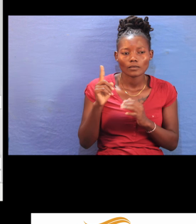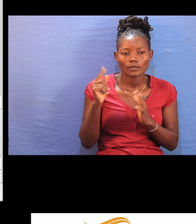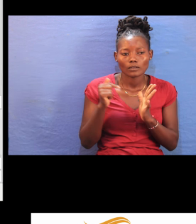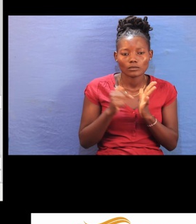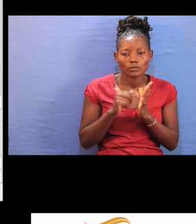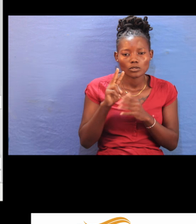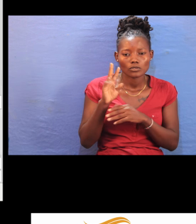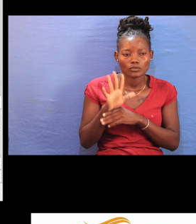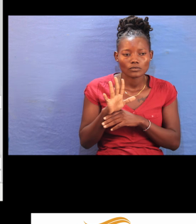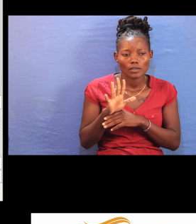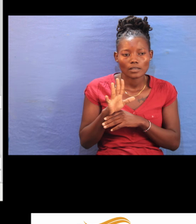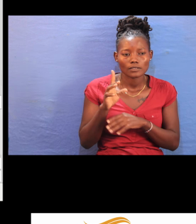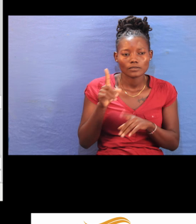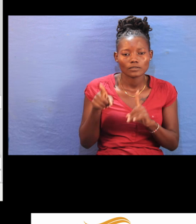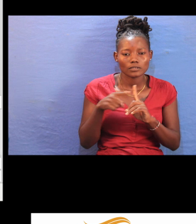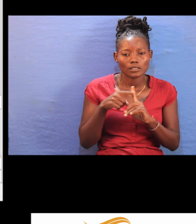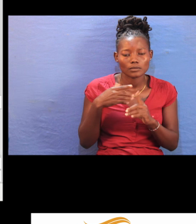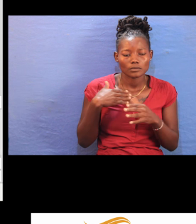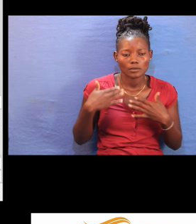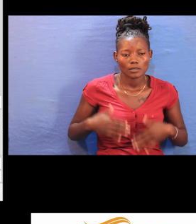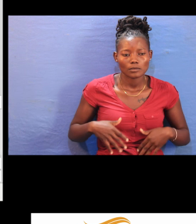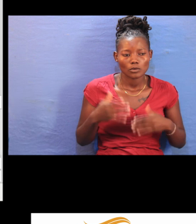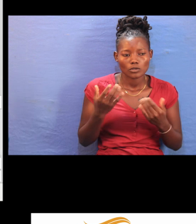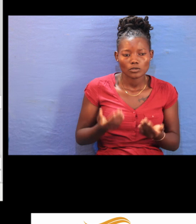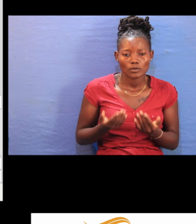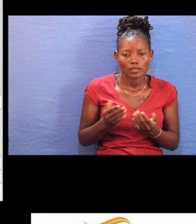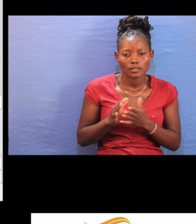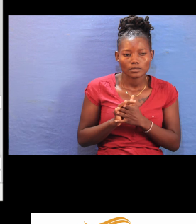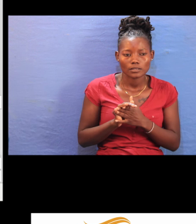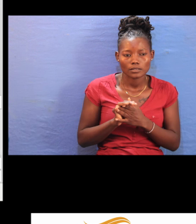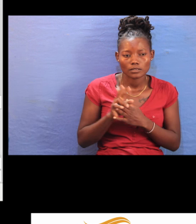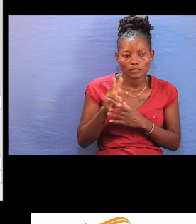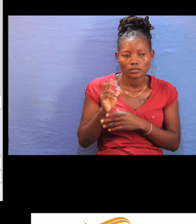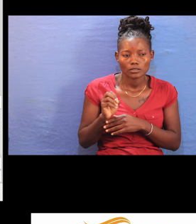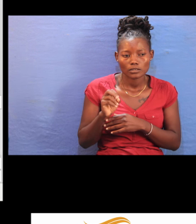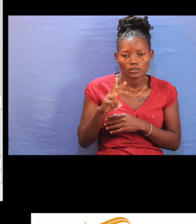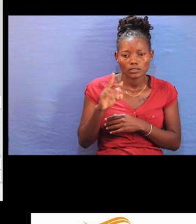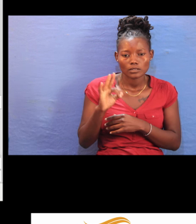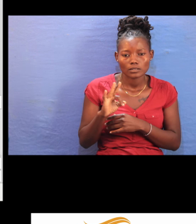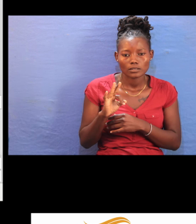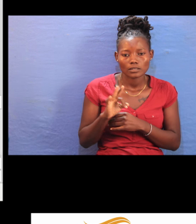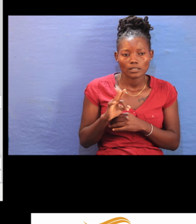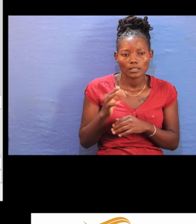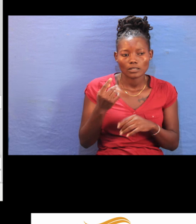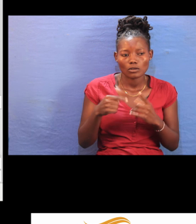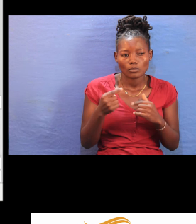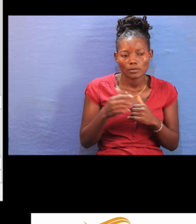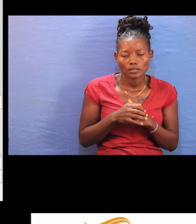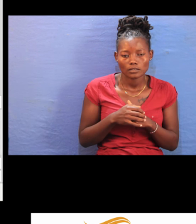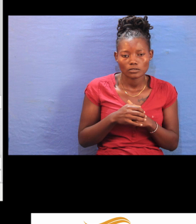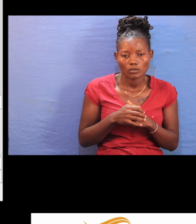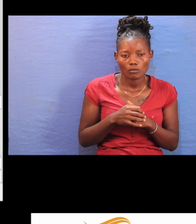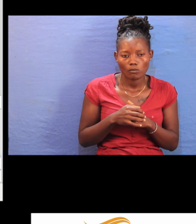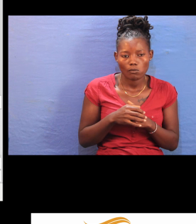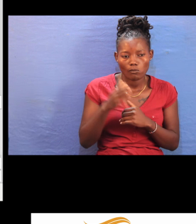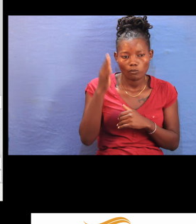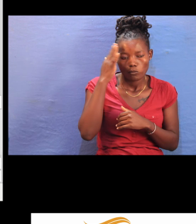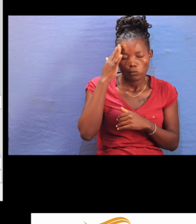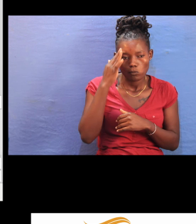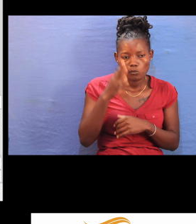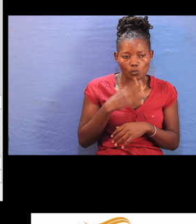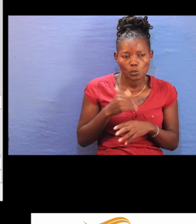1.25 times my body weight in the snatch at the 2023 African Games. It could be, I